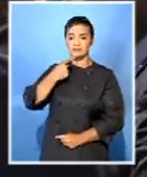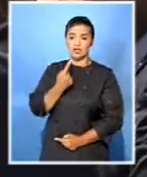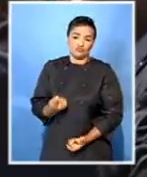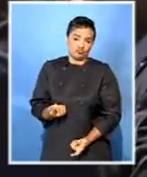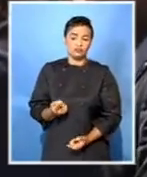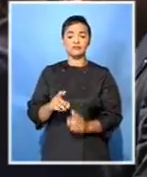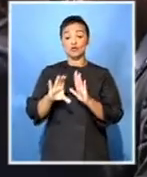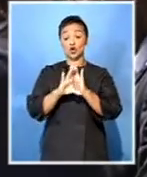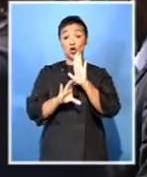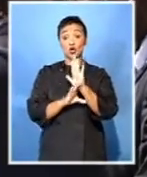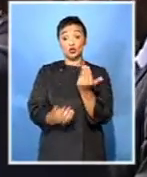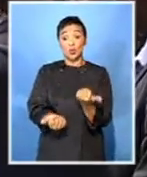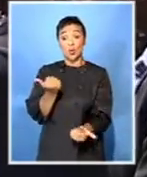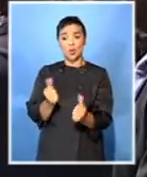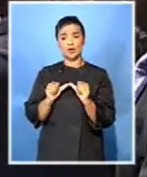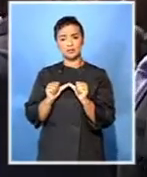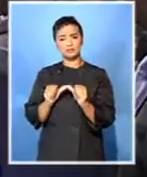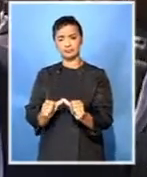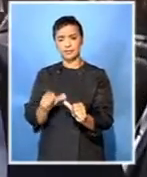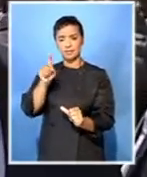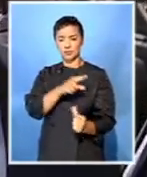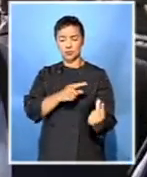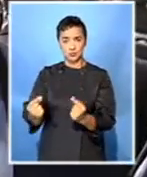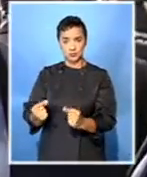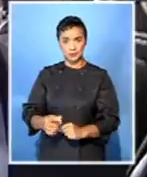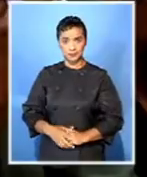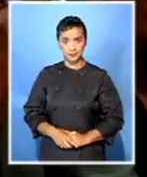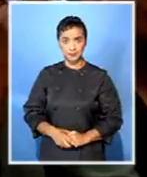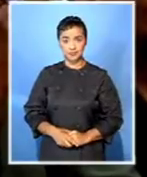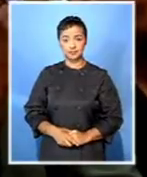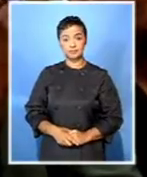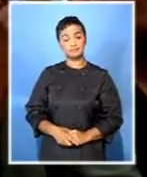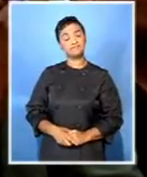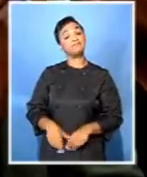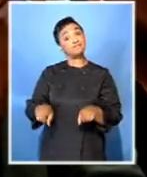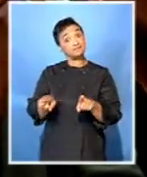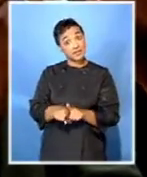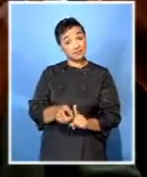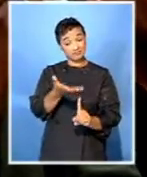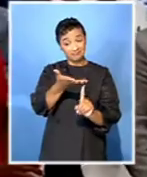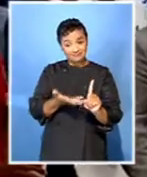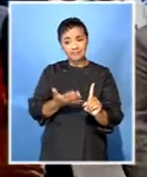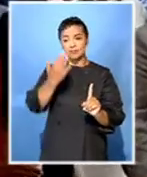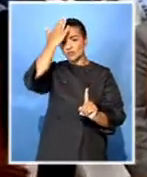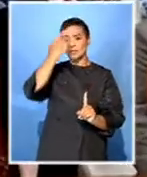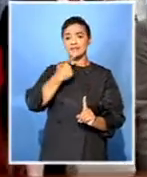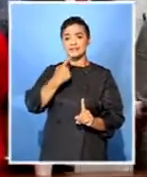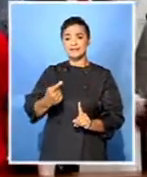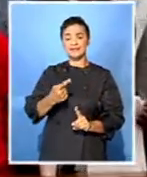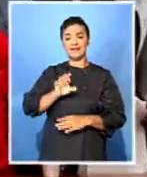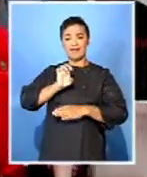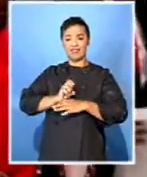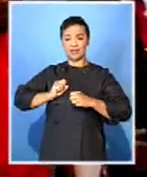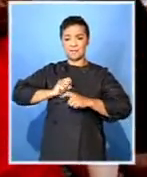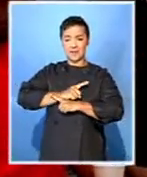Constitutional Court Chief Justice choose a judge to lead the inquiry. Zuma continues to argue that allegations of ethical breaches should